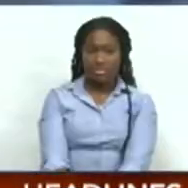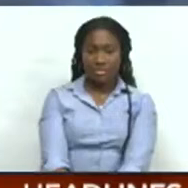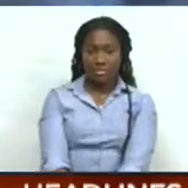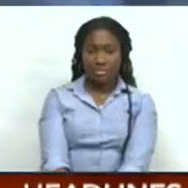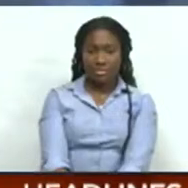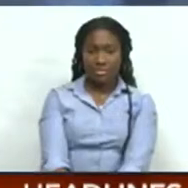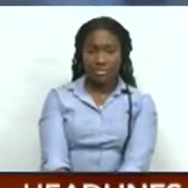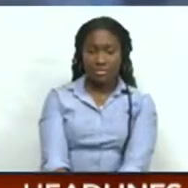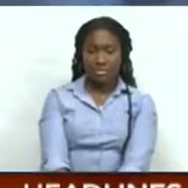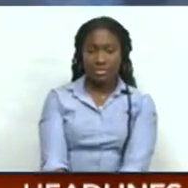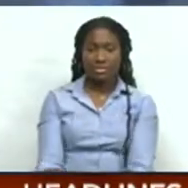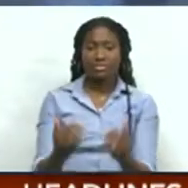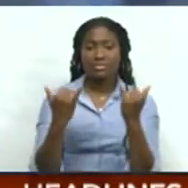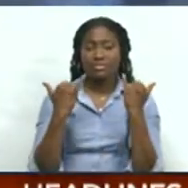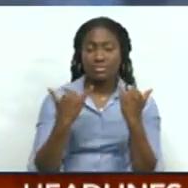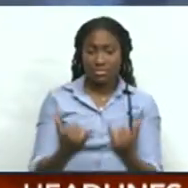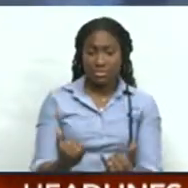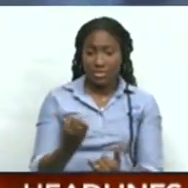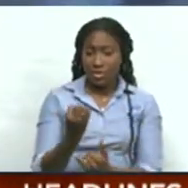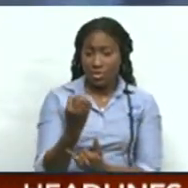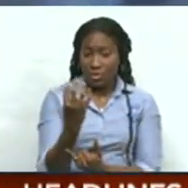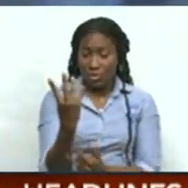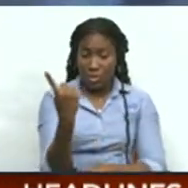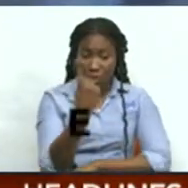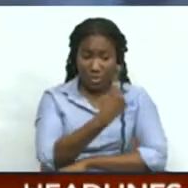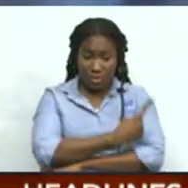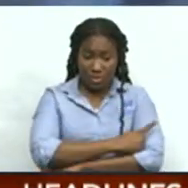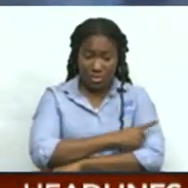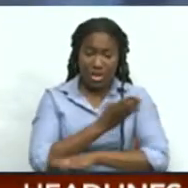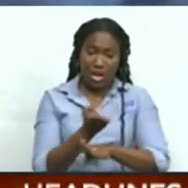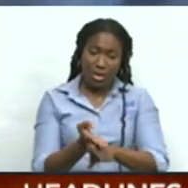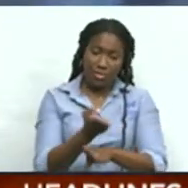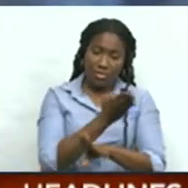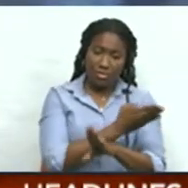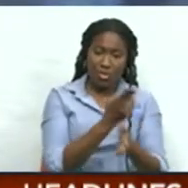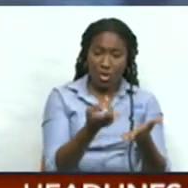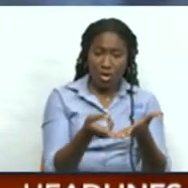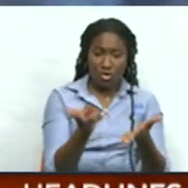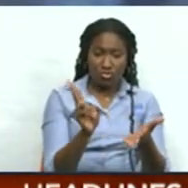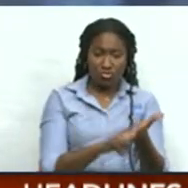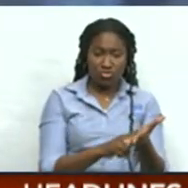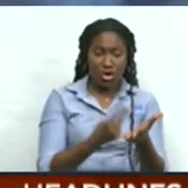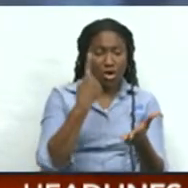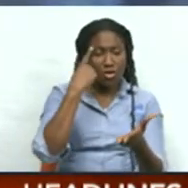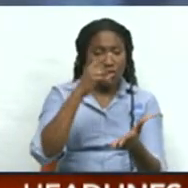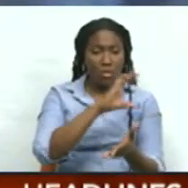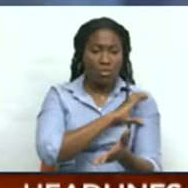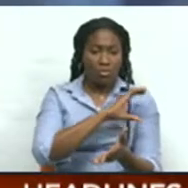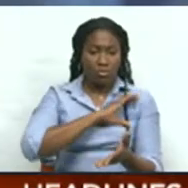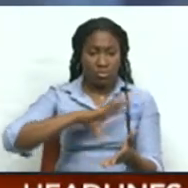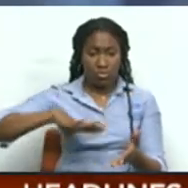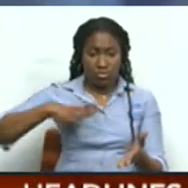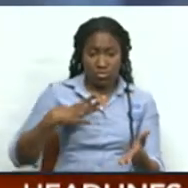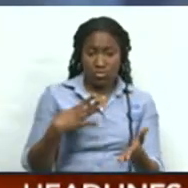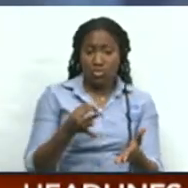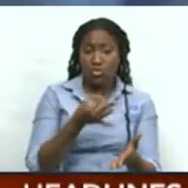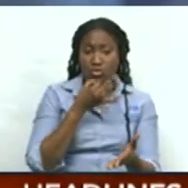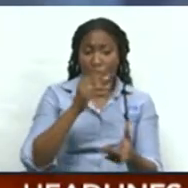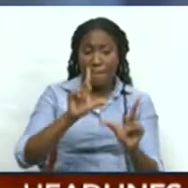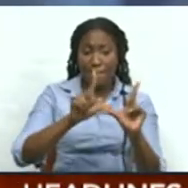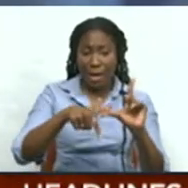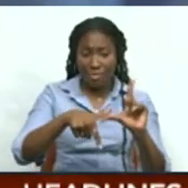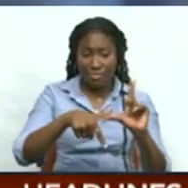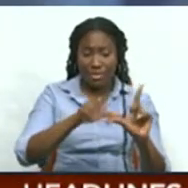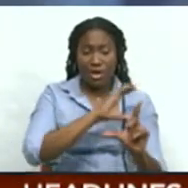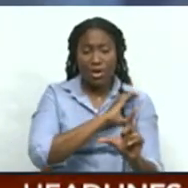With days left to go before the 1-year contract of Police Commissioner Ola Harewood Christopher comes to an end, the Police Service Commission